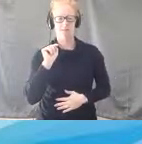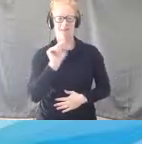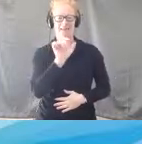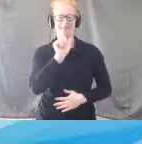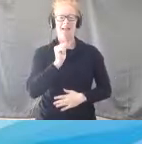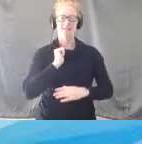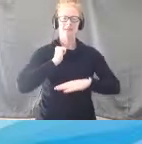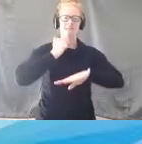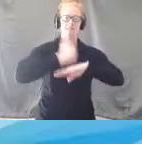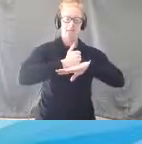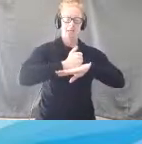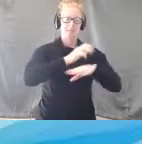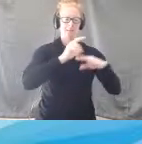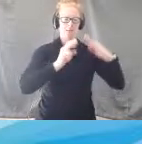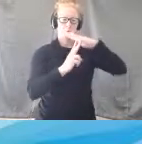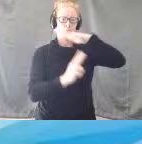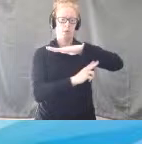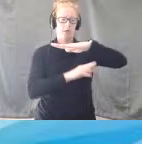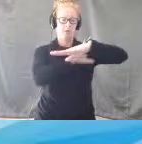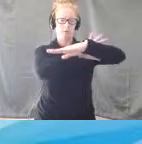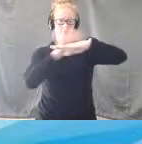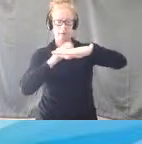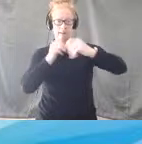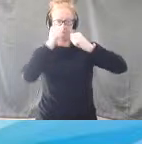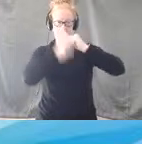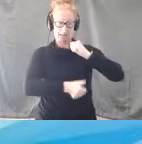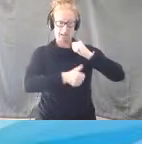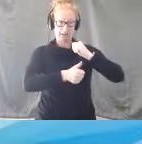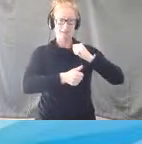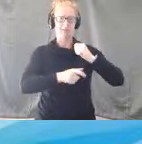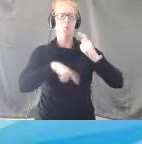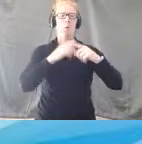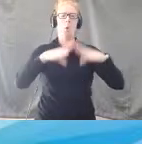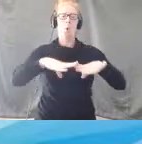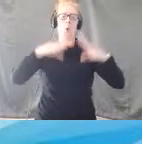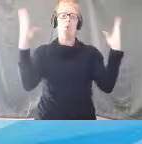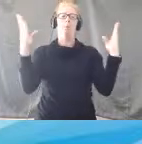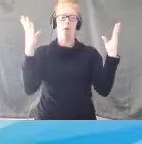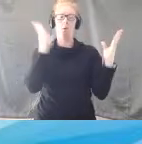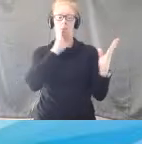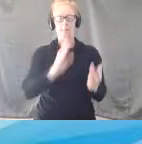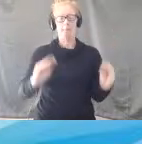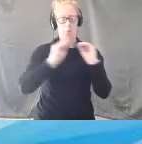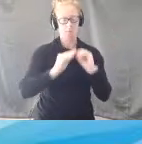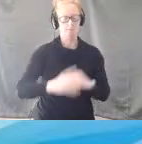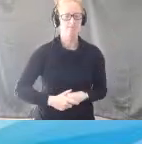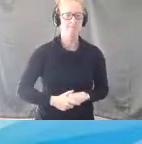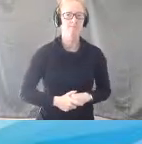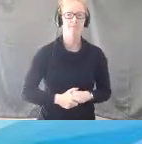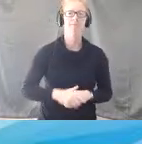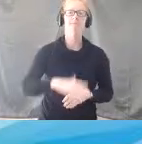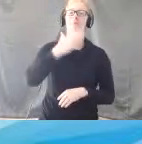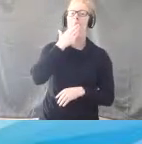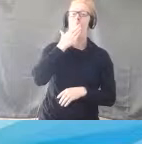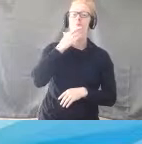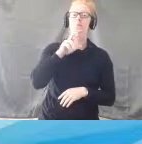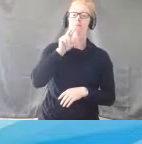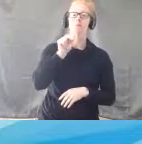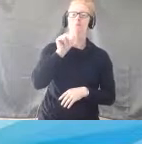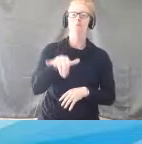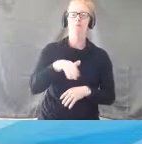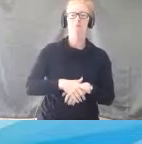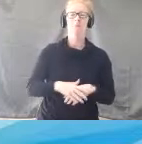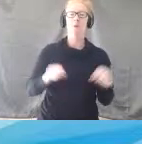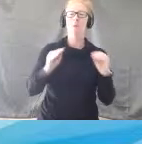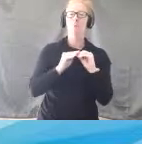span clearance that we are hoping to get a bridge permit for. Great. Thanks, Ray. Any other